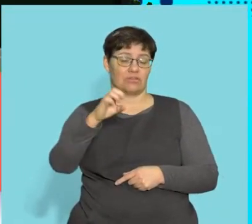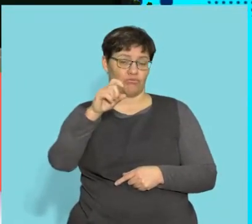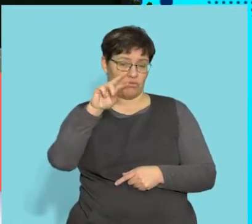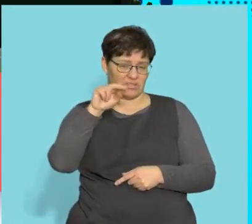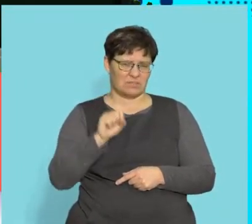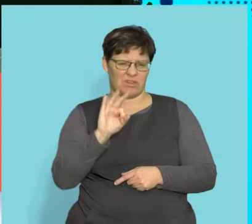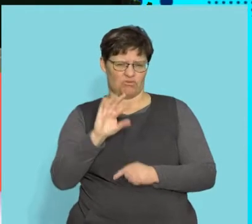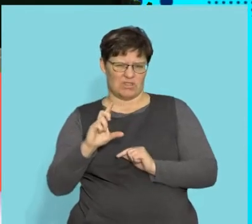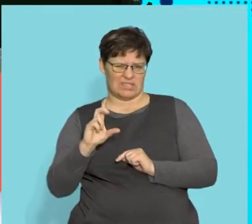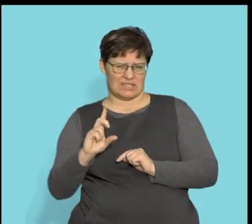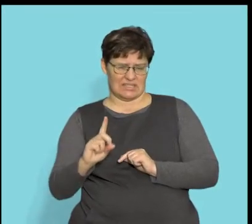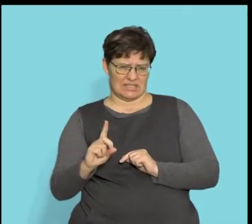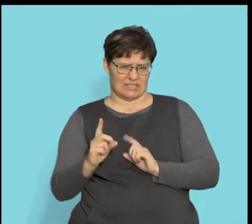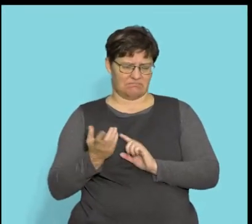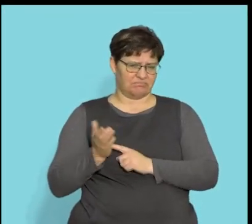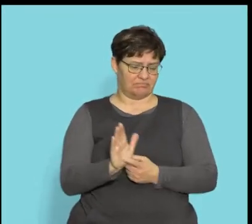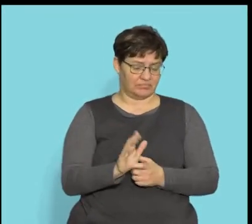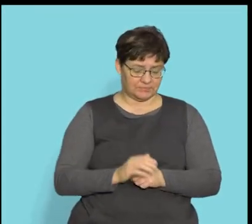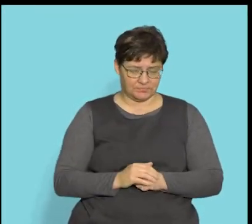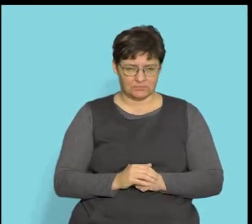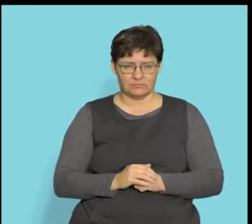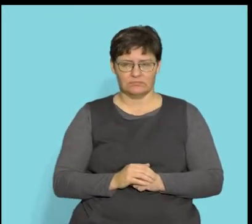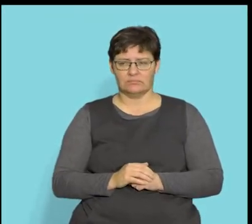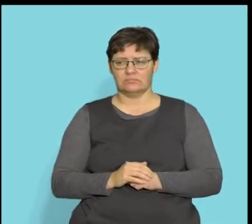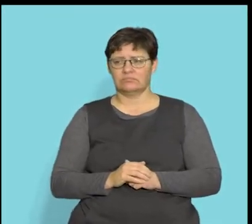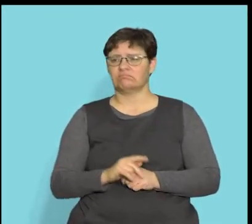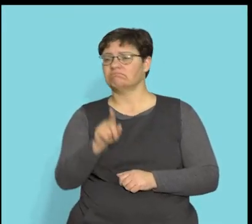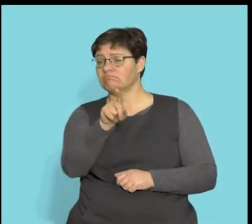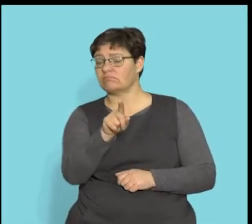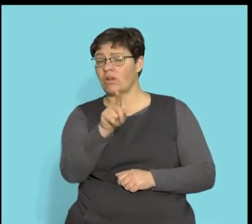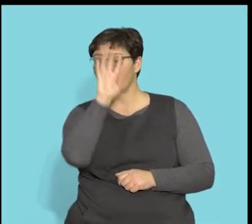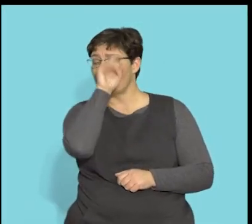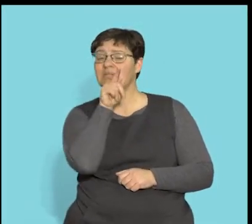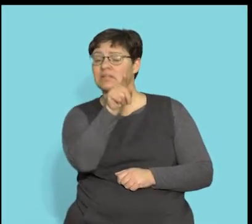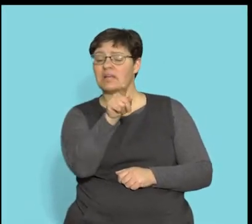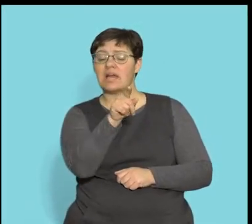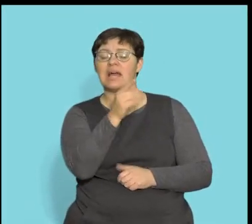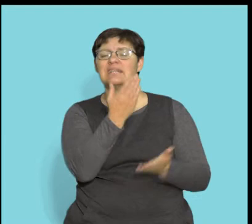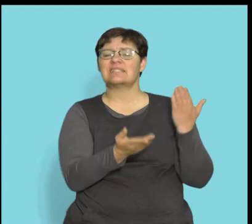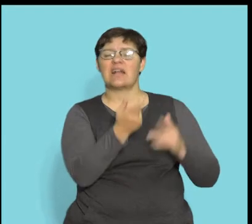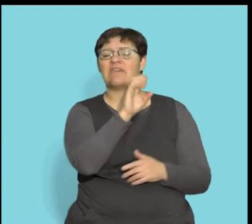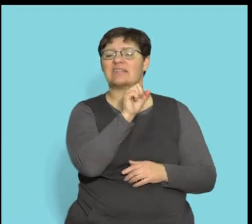board. So guys, in this segment, I'm going to remind you that a scale